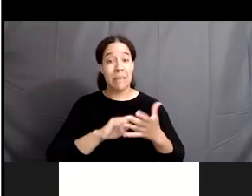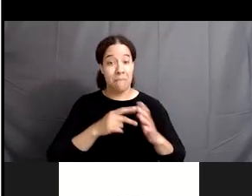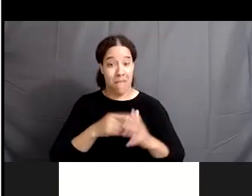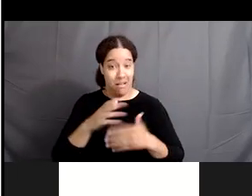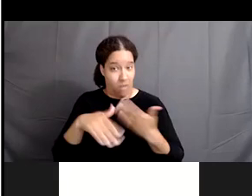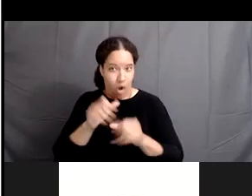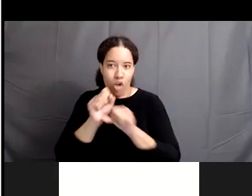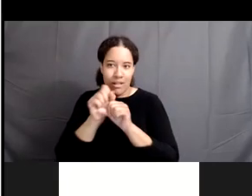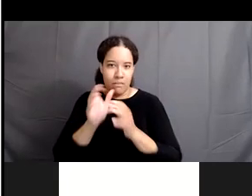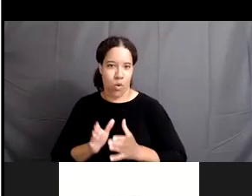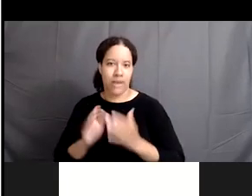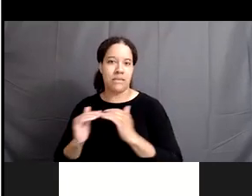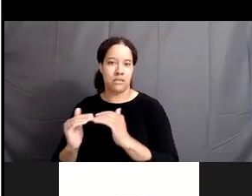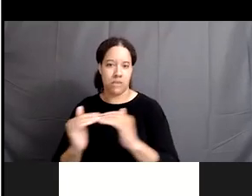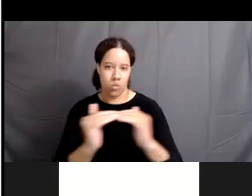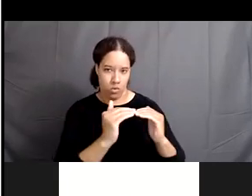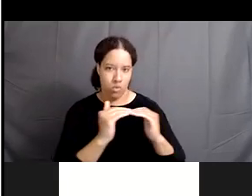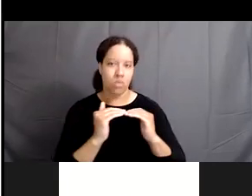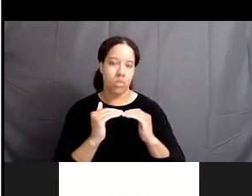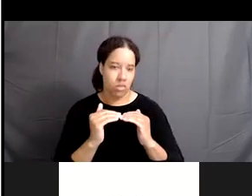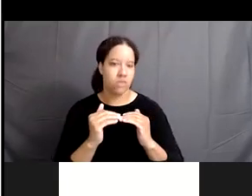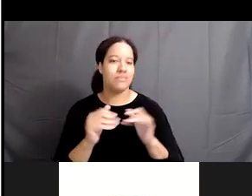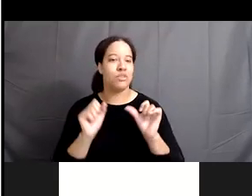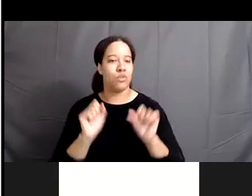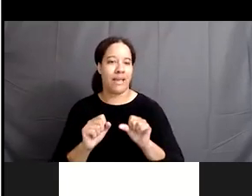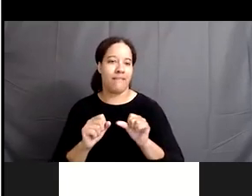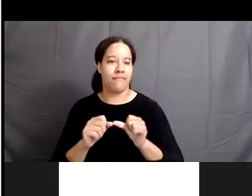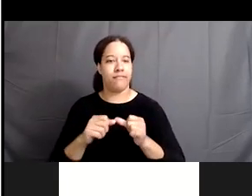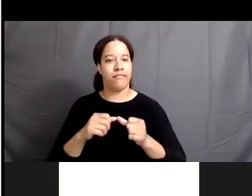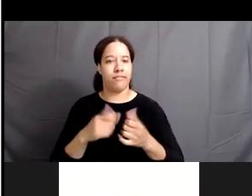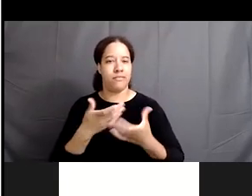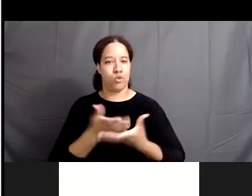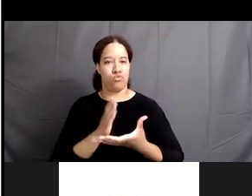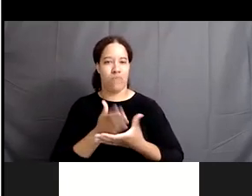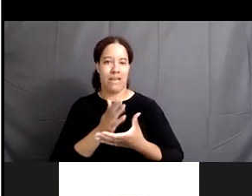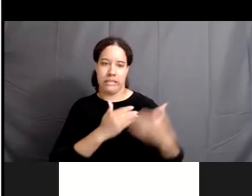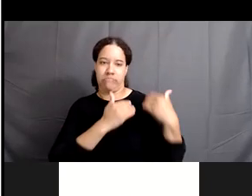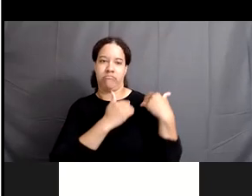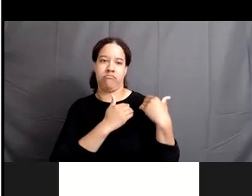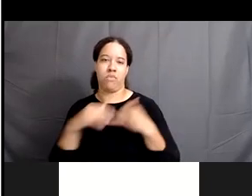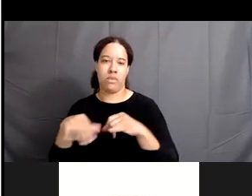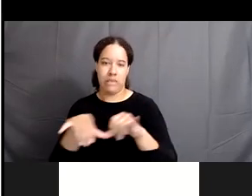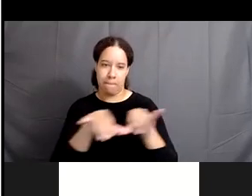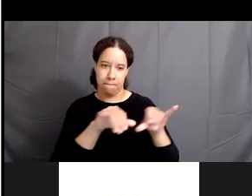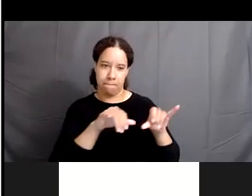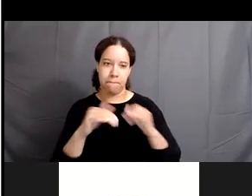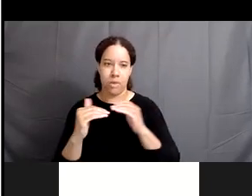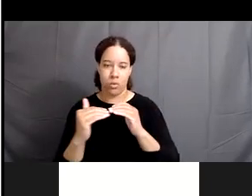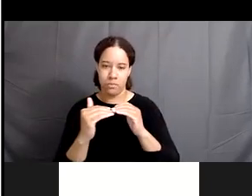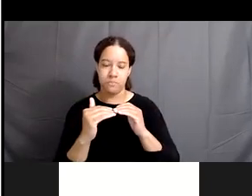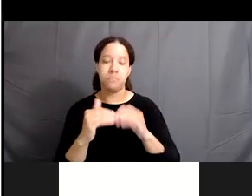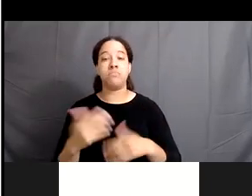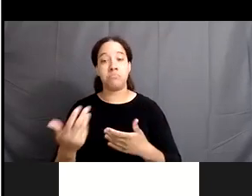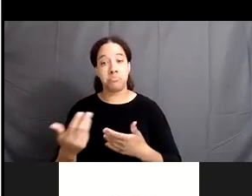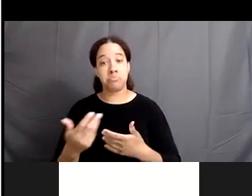investment in order to gain the rights and responsibilities of membership. Certainly, employee owners